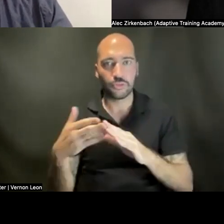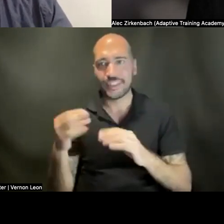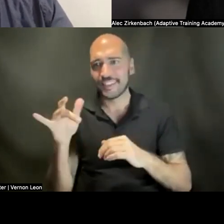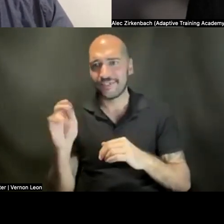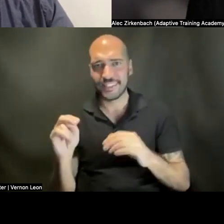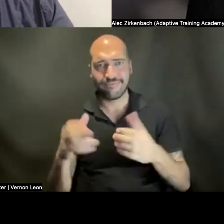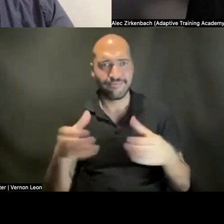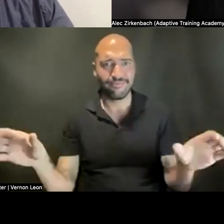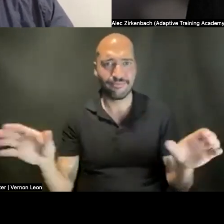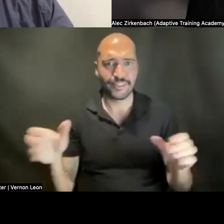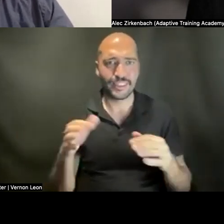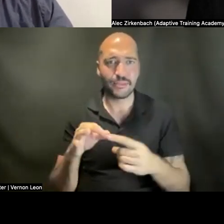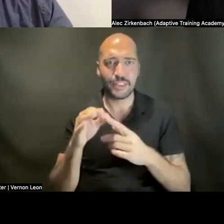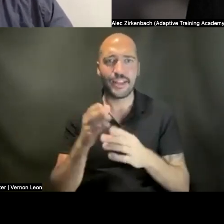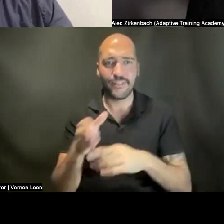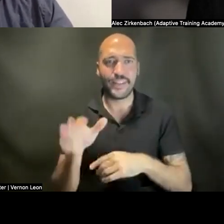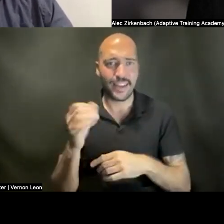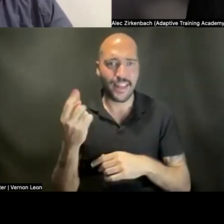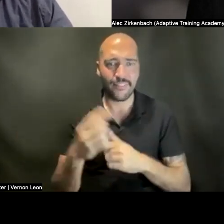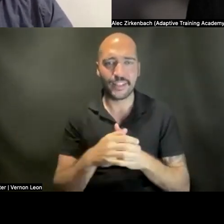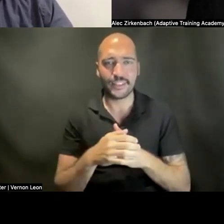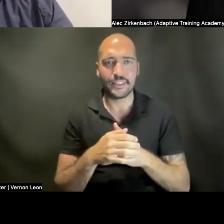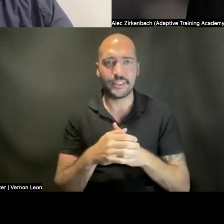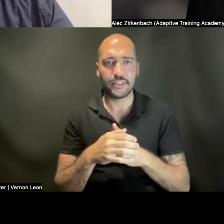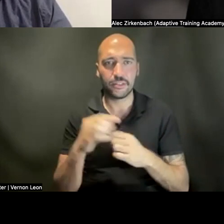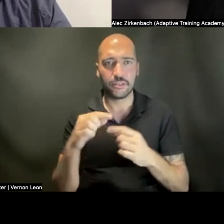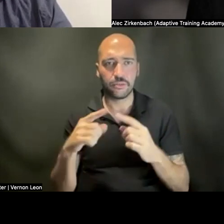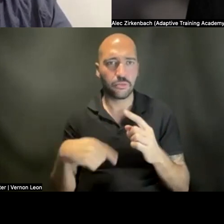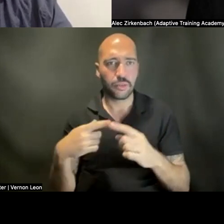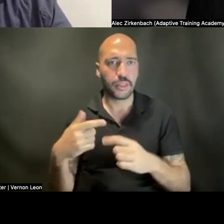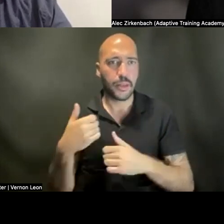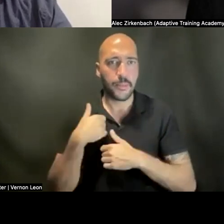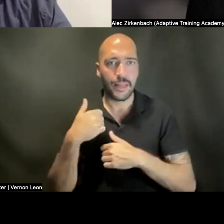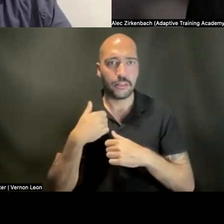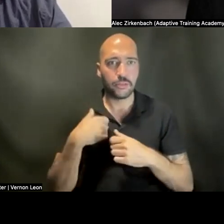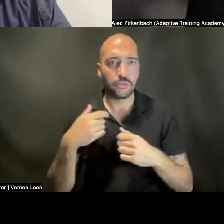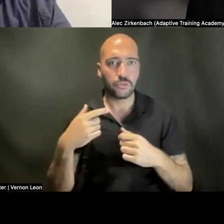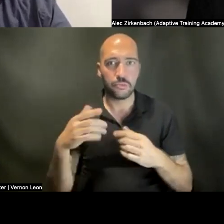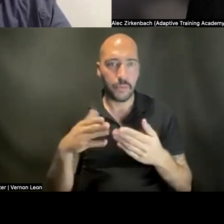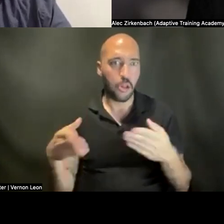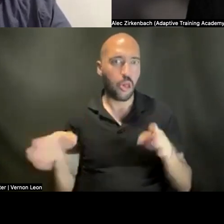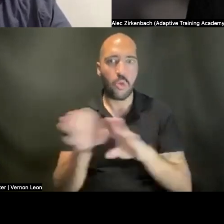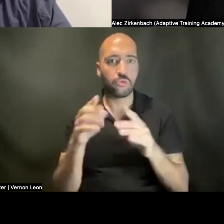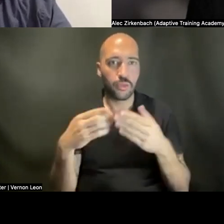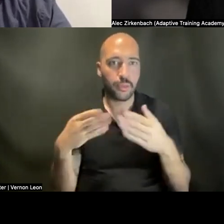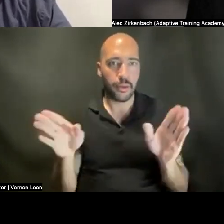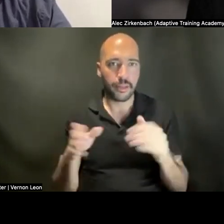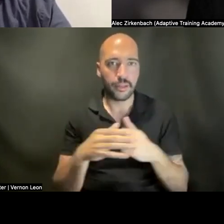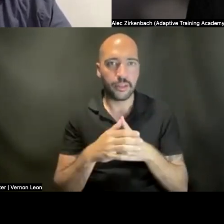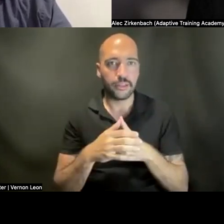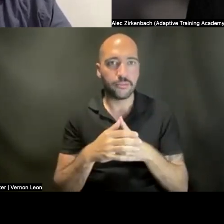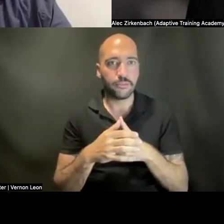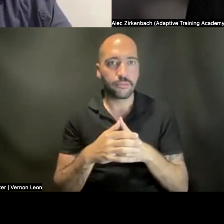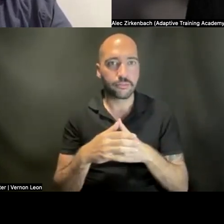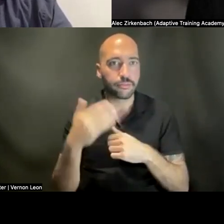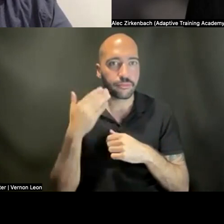but specifically after, post 9/11, when military installations were closed to the public. I don't